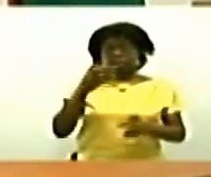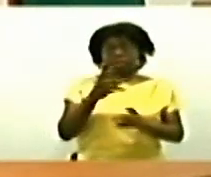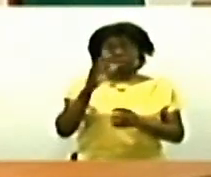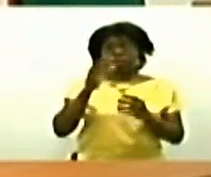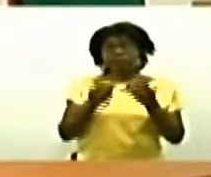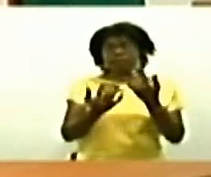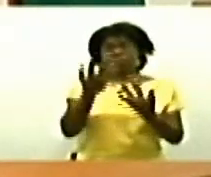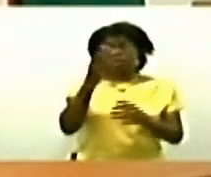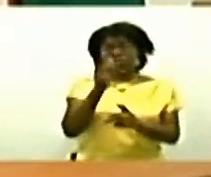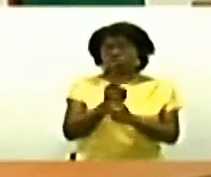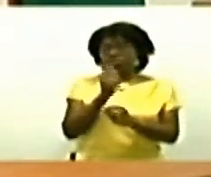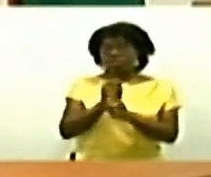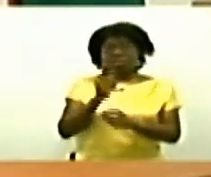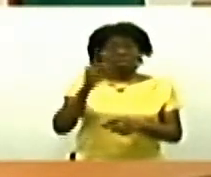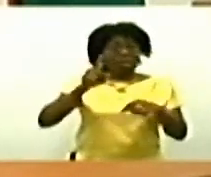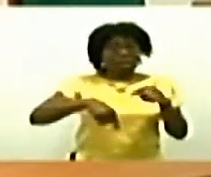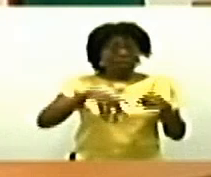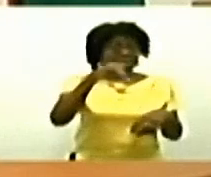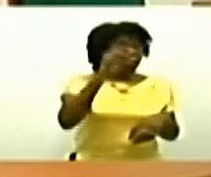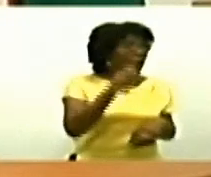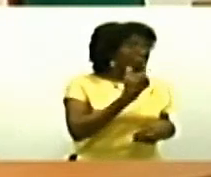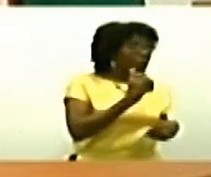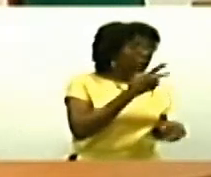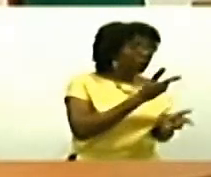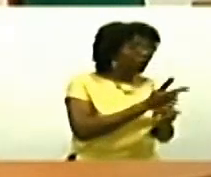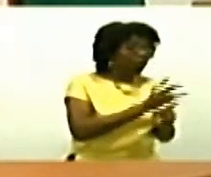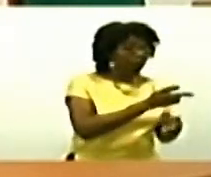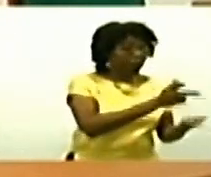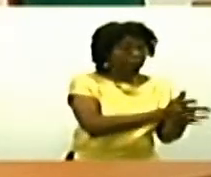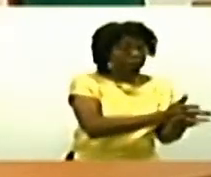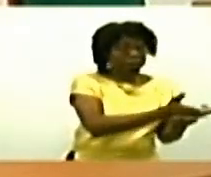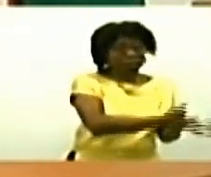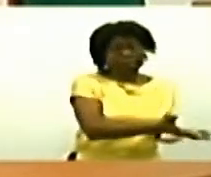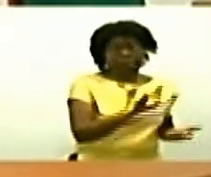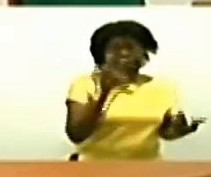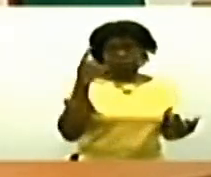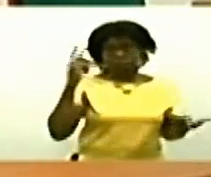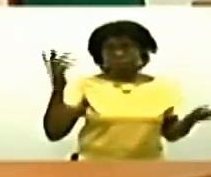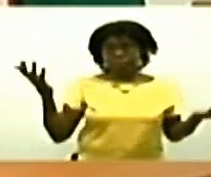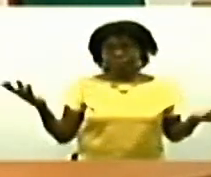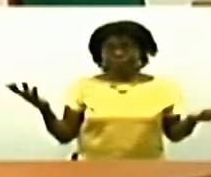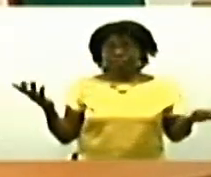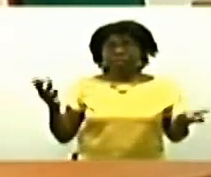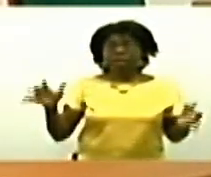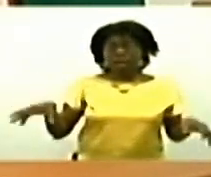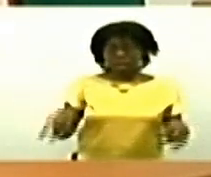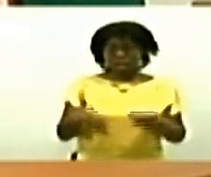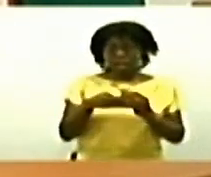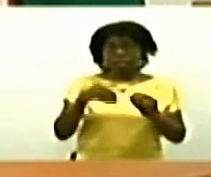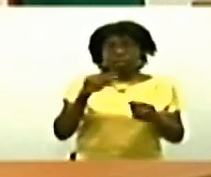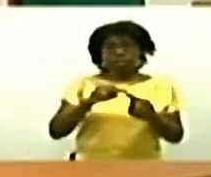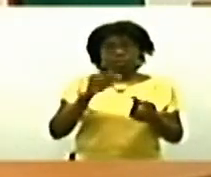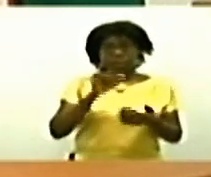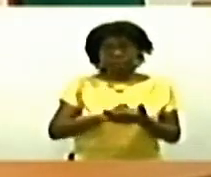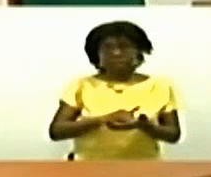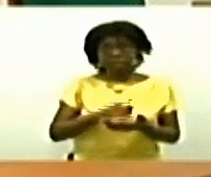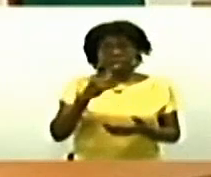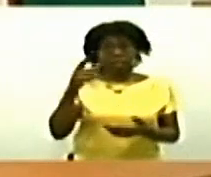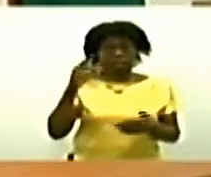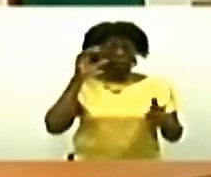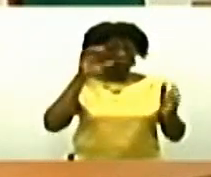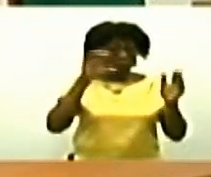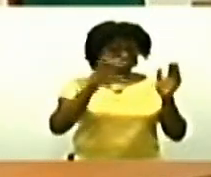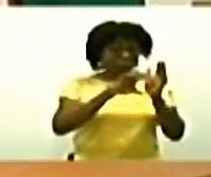challenges facing us. Added to the traffic congestion, and I told you I photographed it,